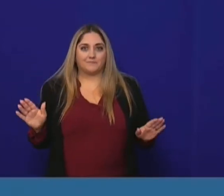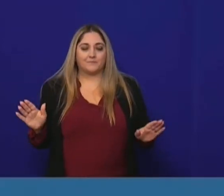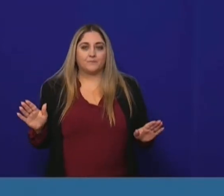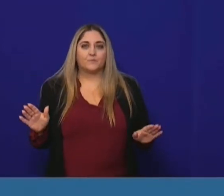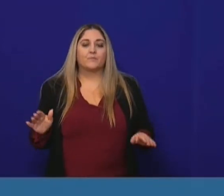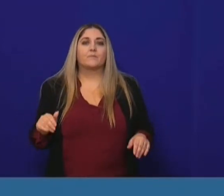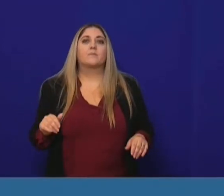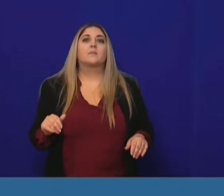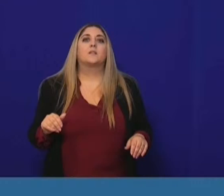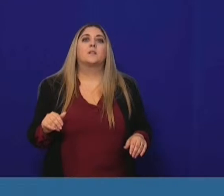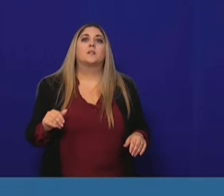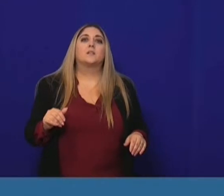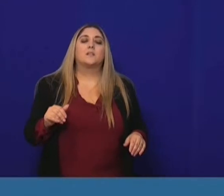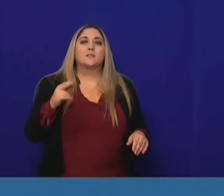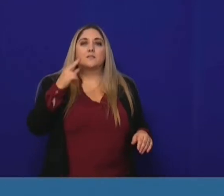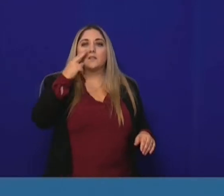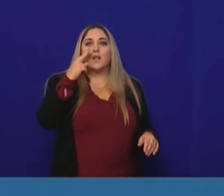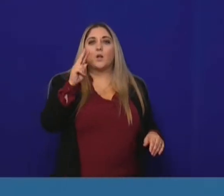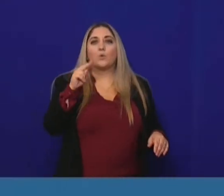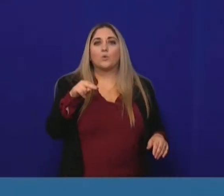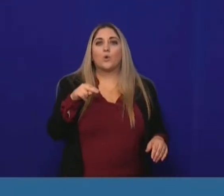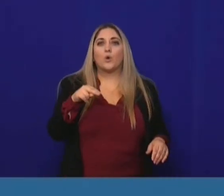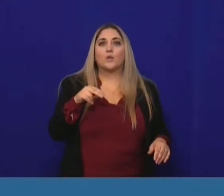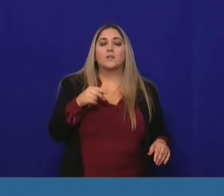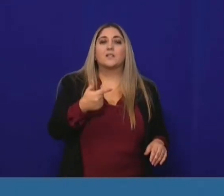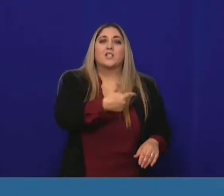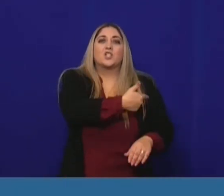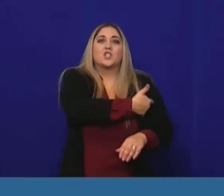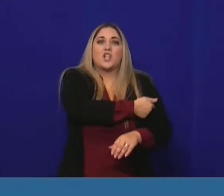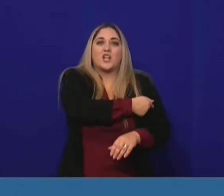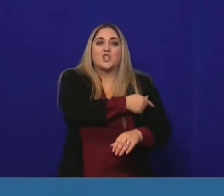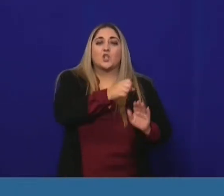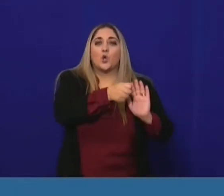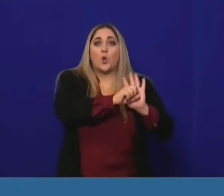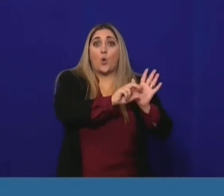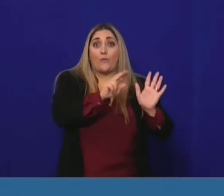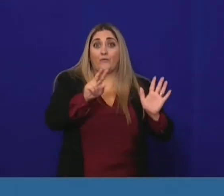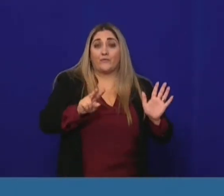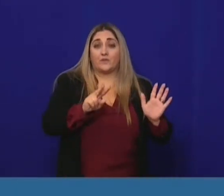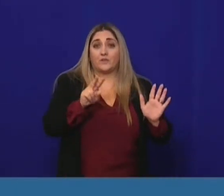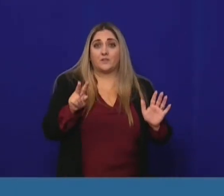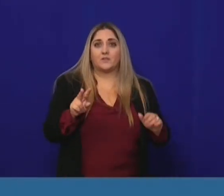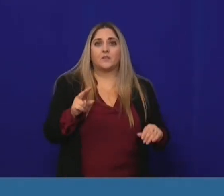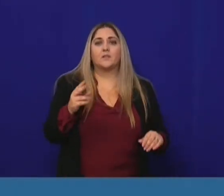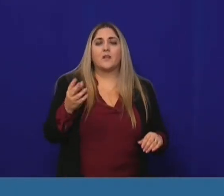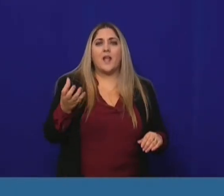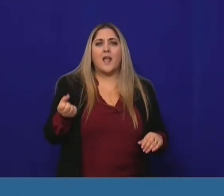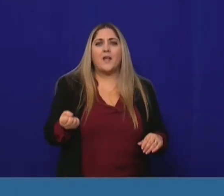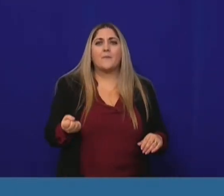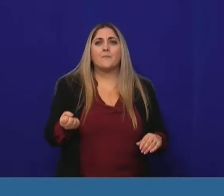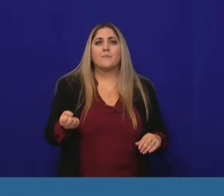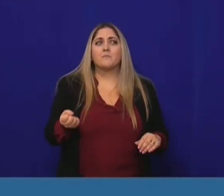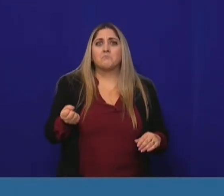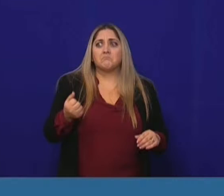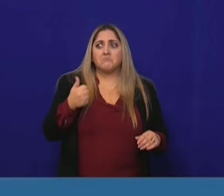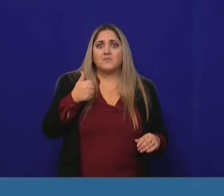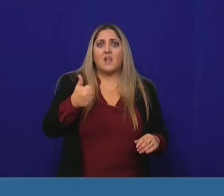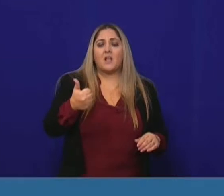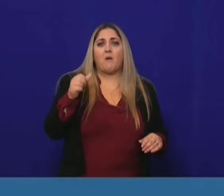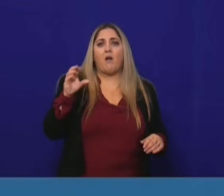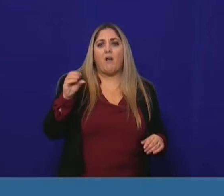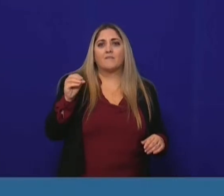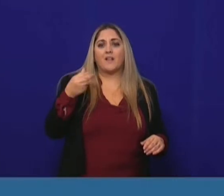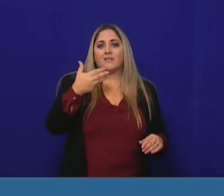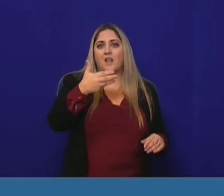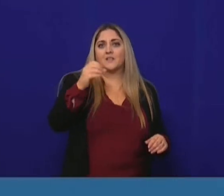Il-fatt ukoll li tibda tara li qegħdin naraw vaccines tal-COVID li qegħdin ikollhom l-effectiveness tagħhom li hija tajba